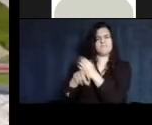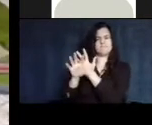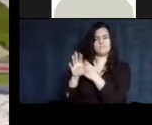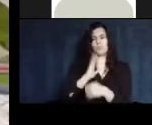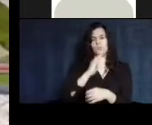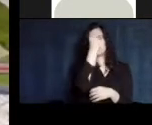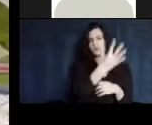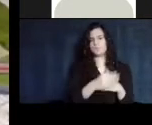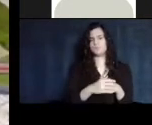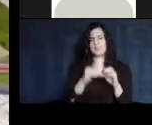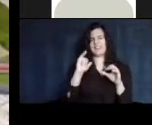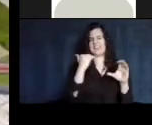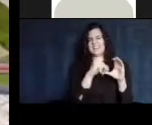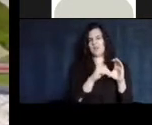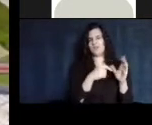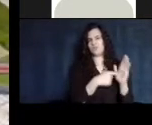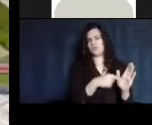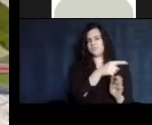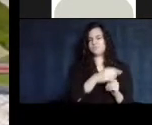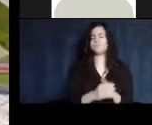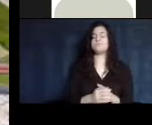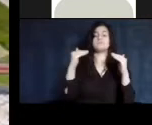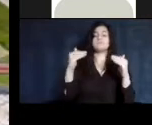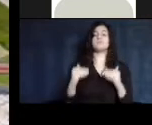So then after orientation, you'll